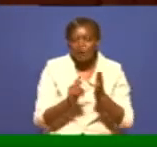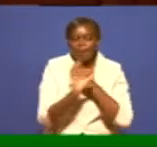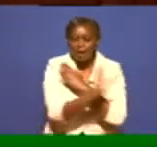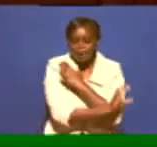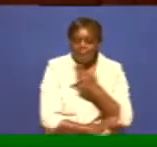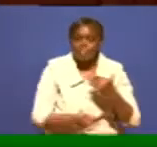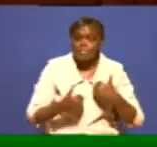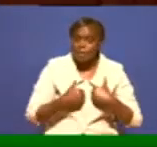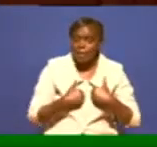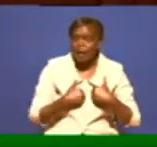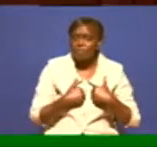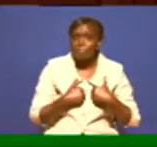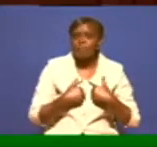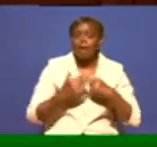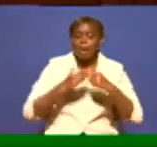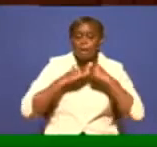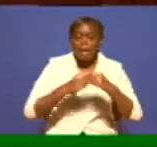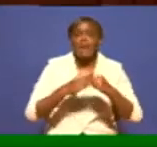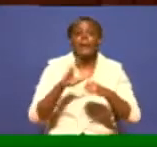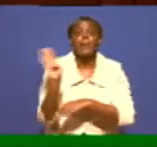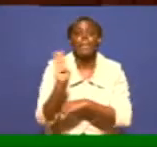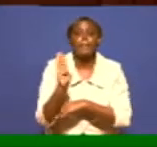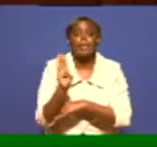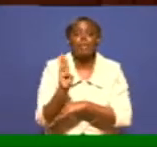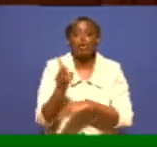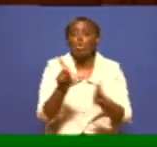at almost 900 billion, which is